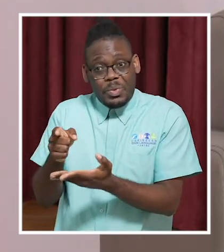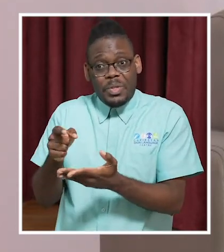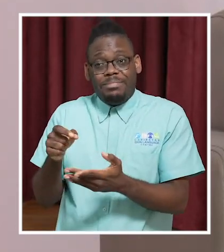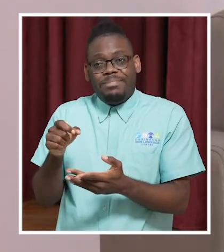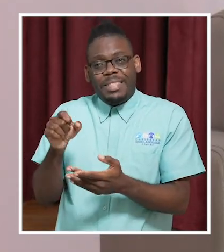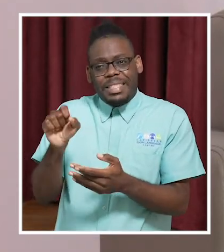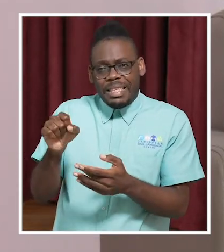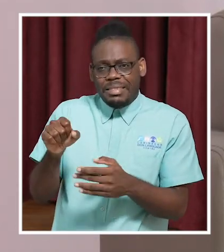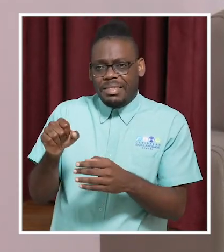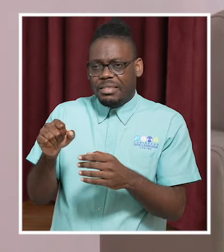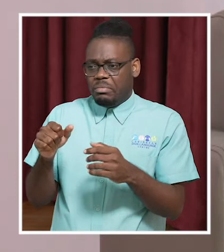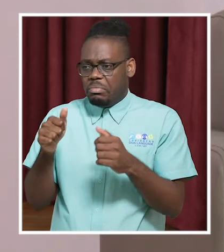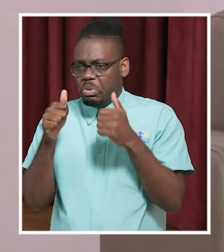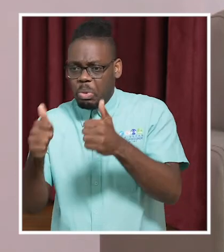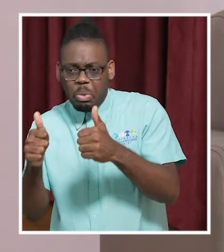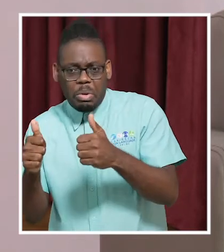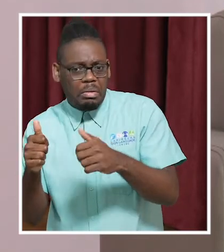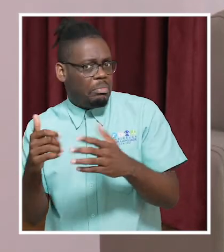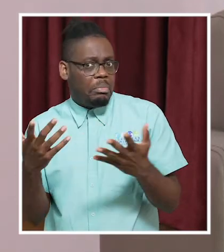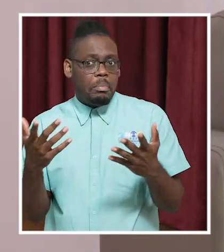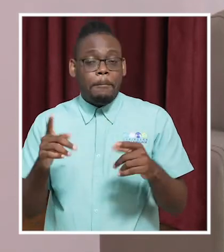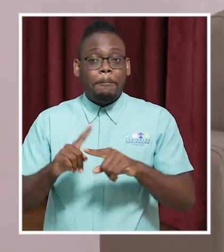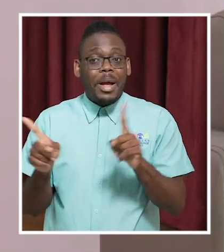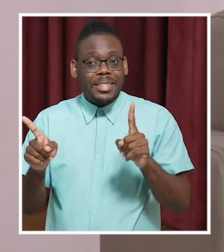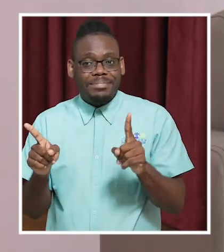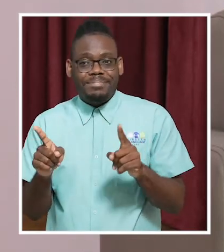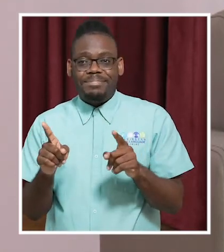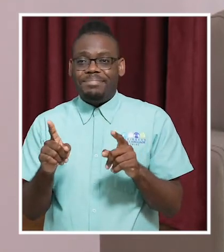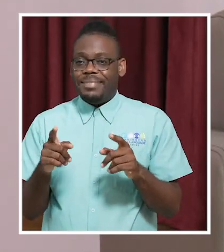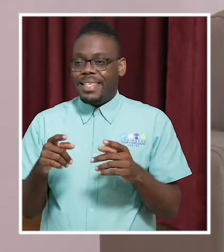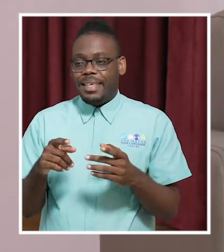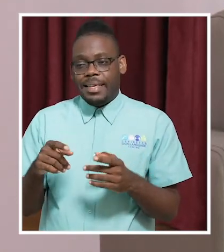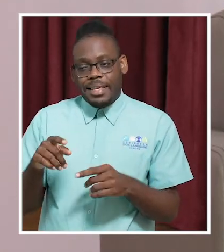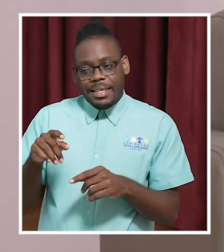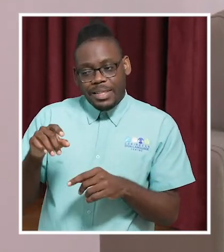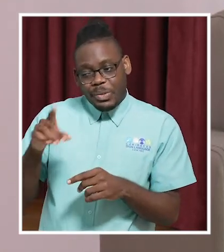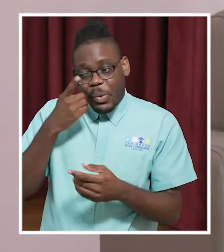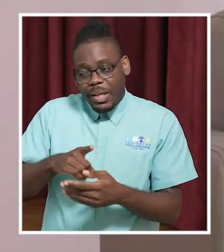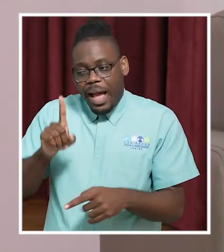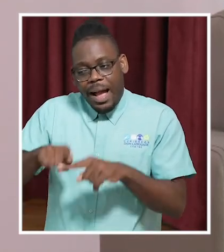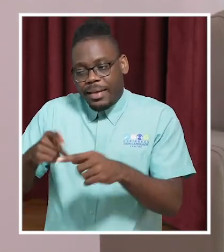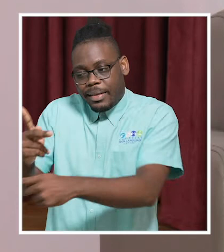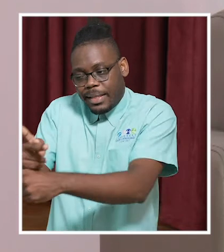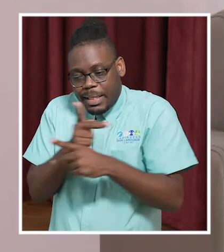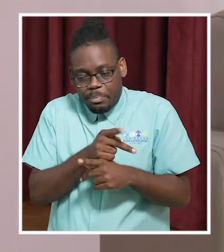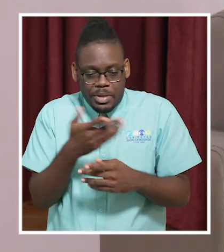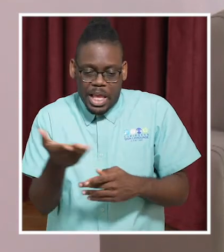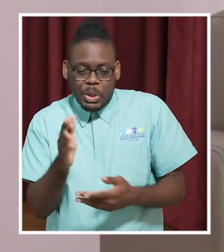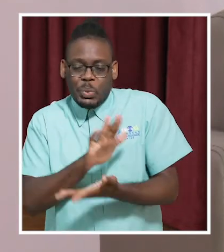spelling, but we cannot keep him in the school. And this was a paid private school. And so I was